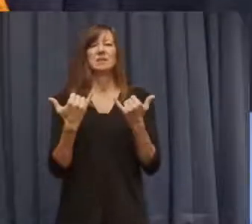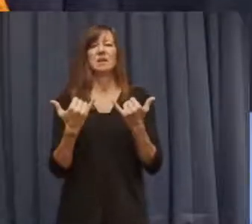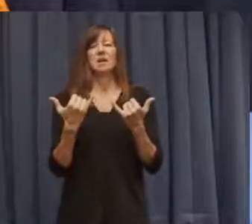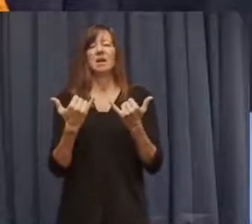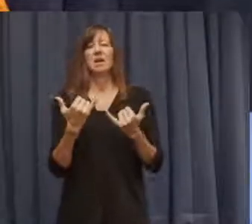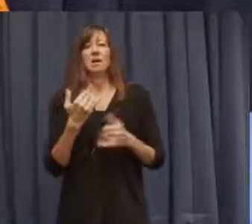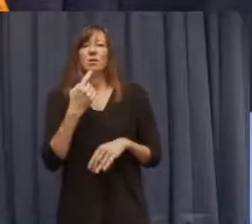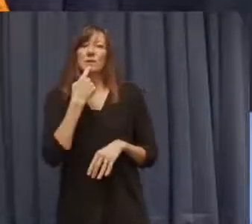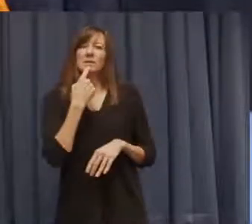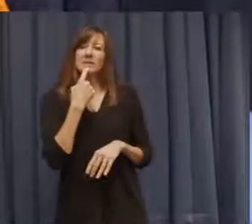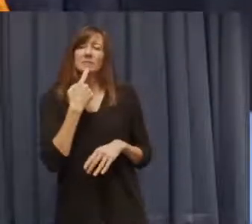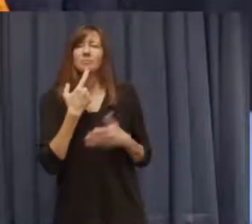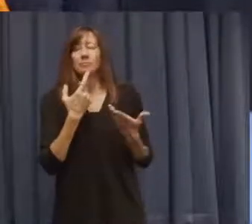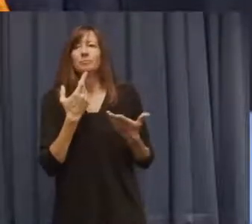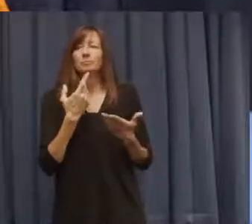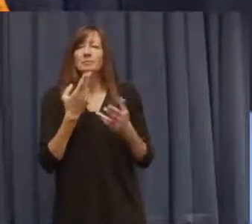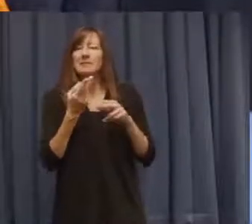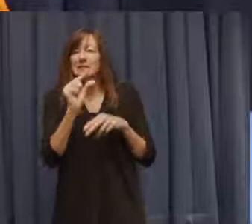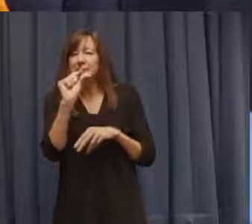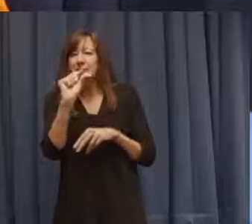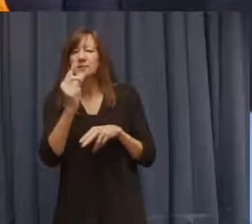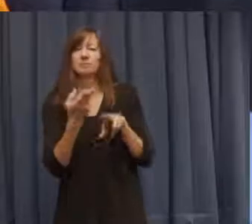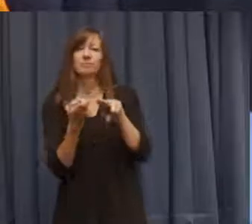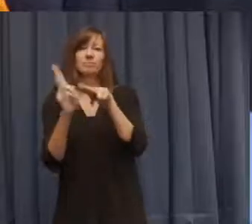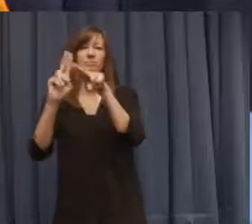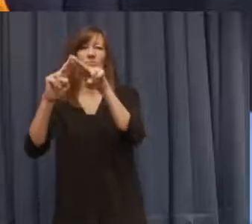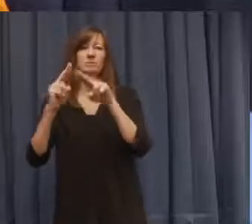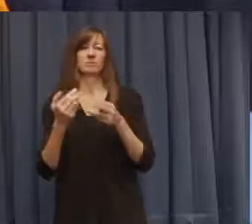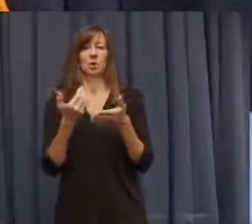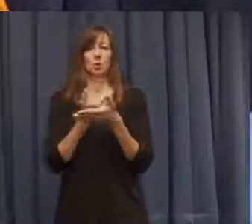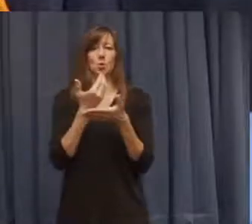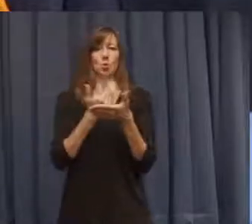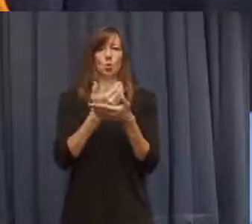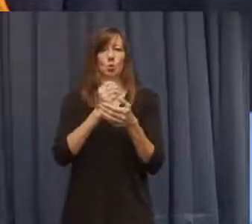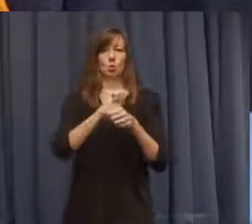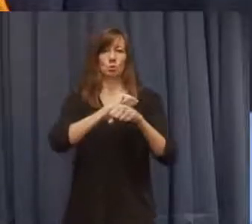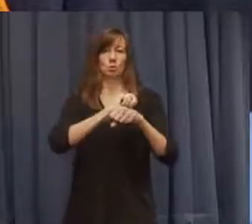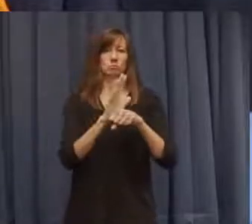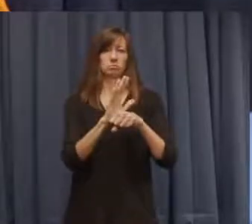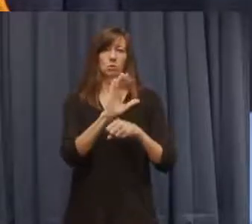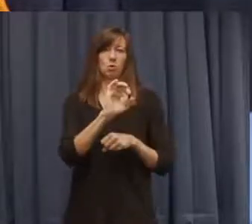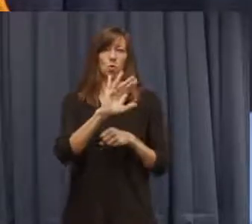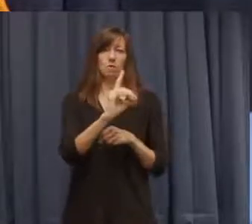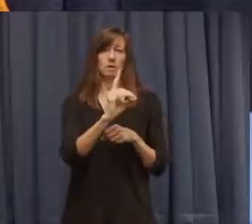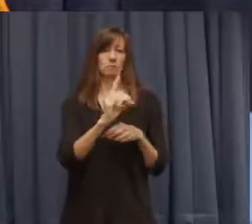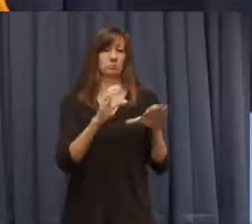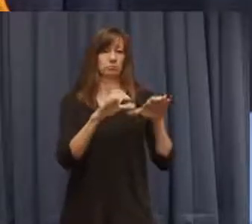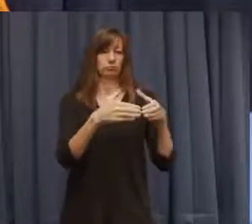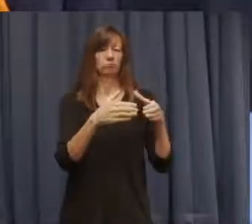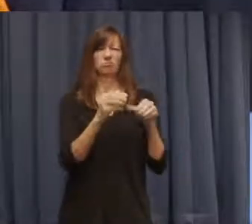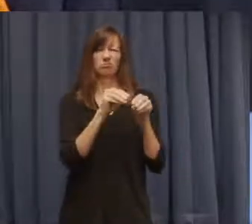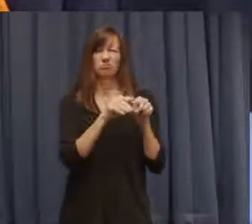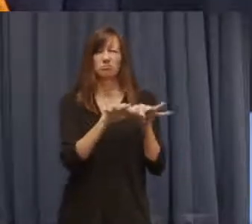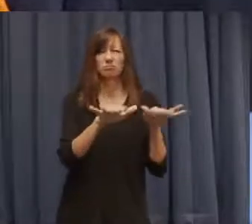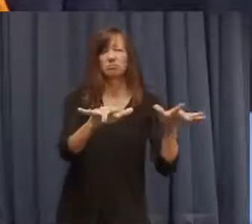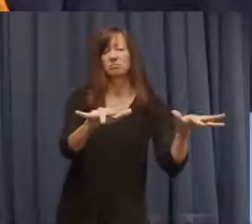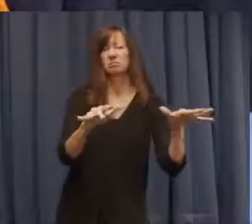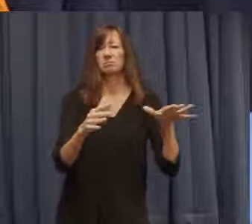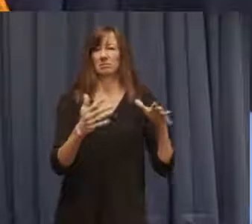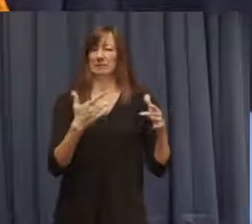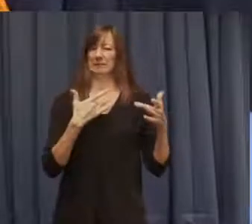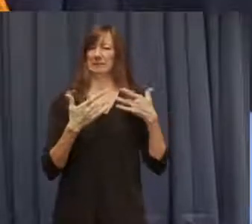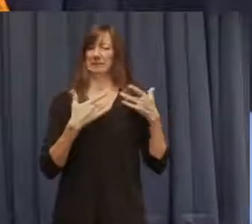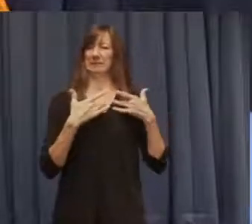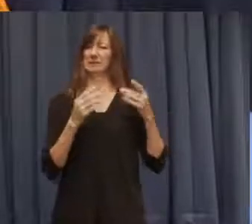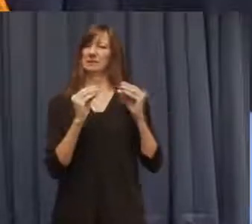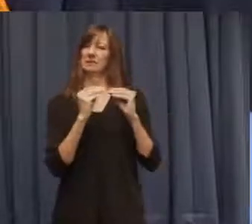relatively small, but an increase in new COVID cases that is concerning to us. So I'm going to talk a little bit more about where